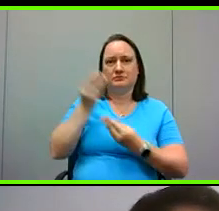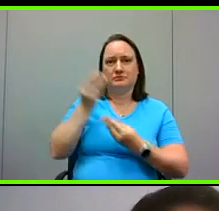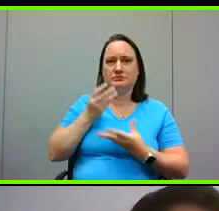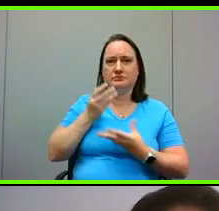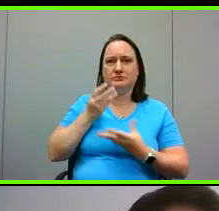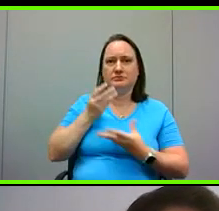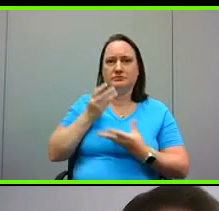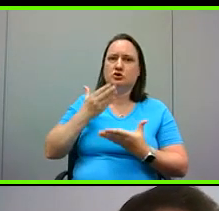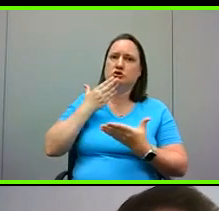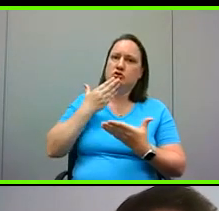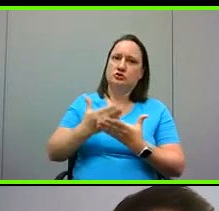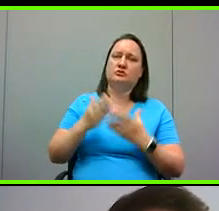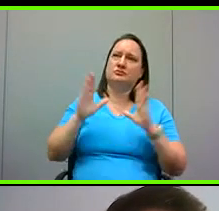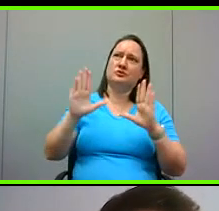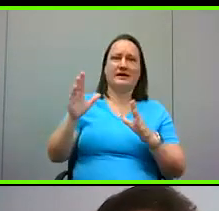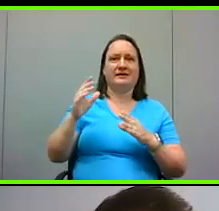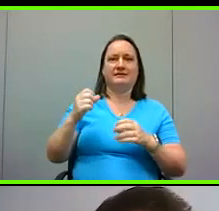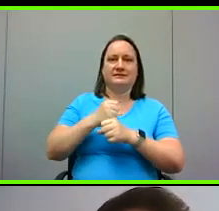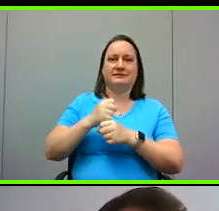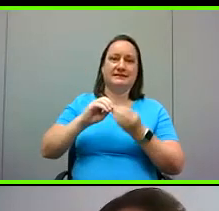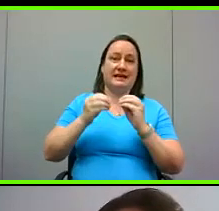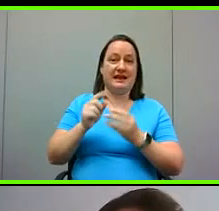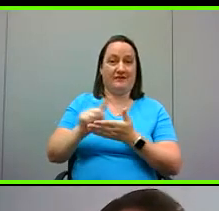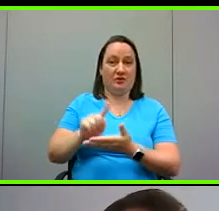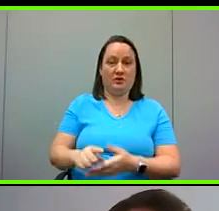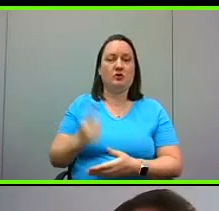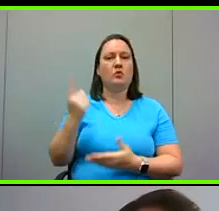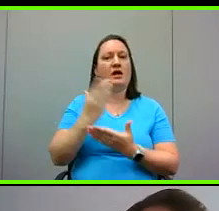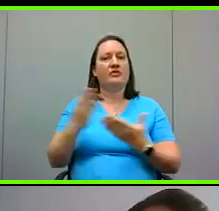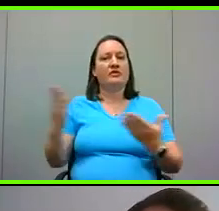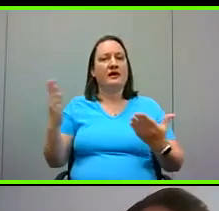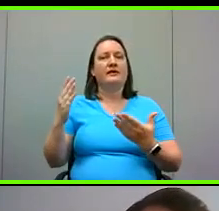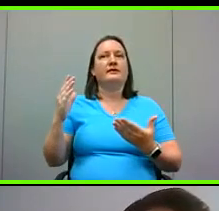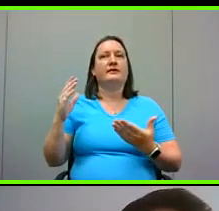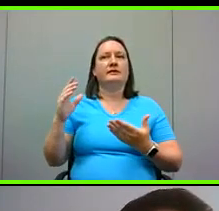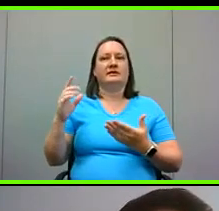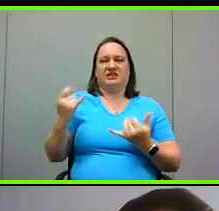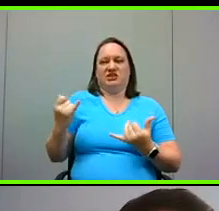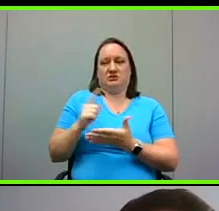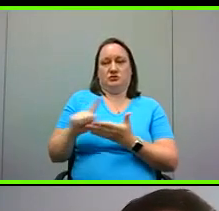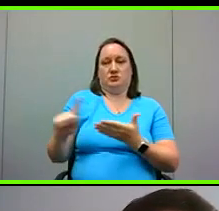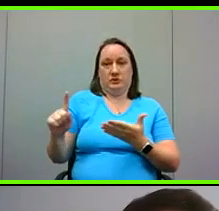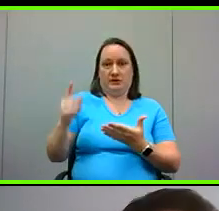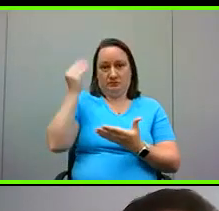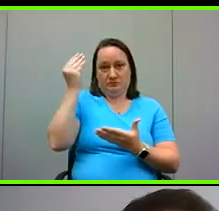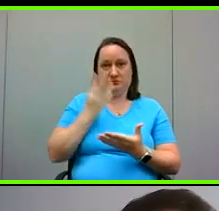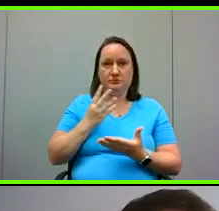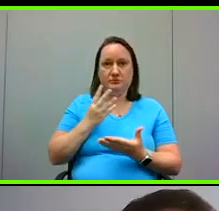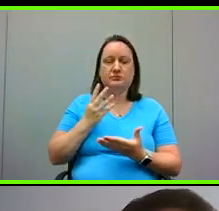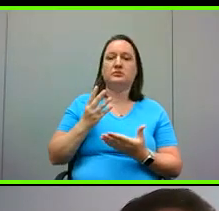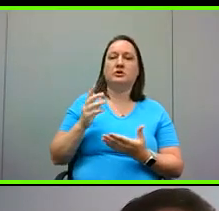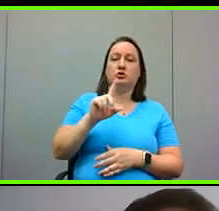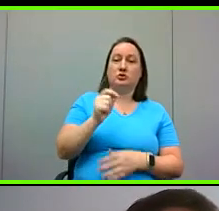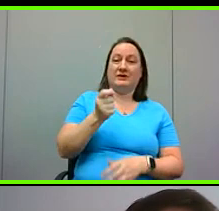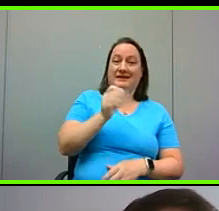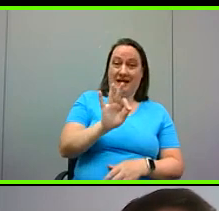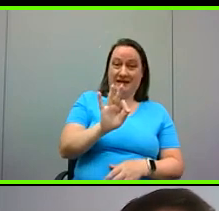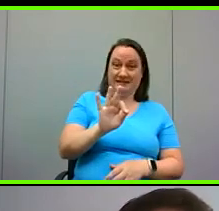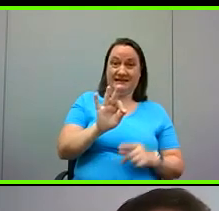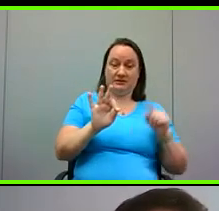that just if you look at 2019, July, 1 week, July 17th to July 23rd, compared to